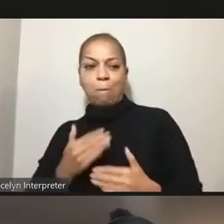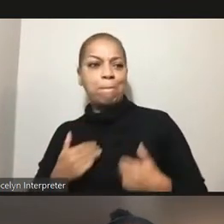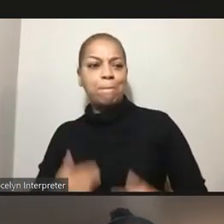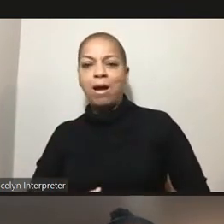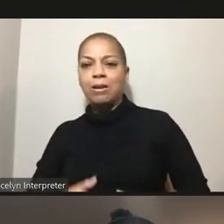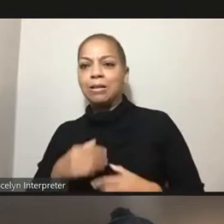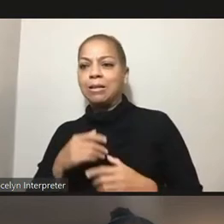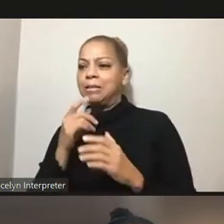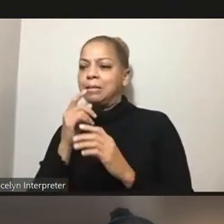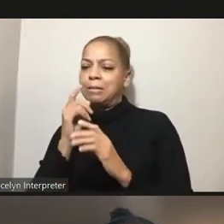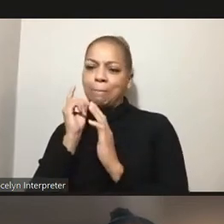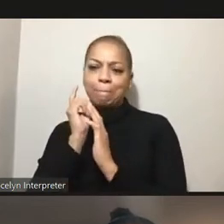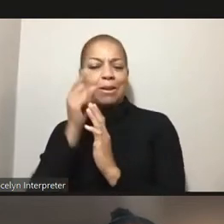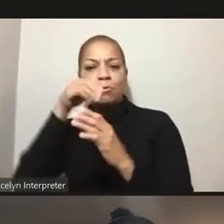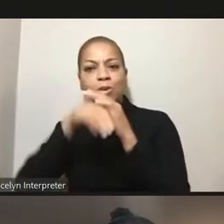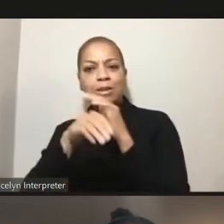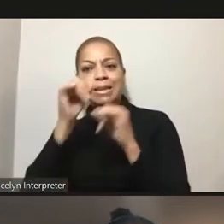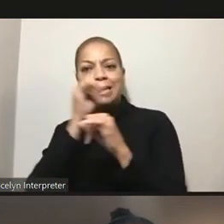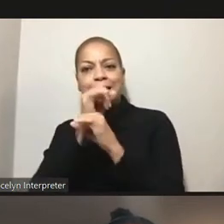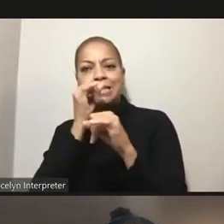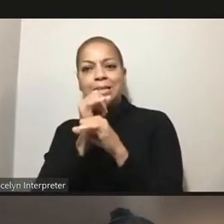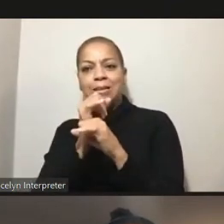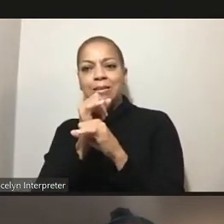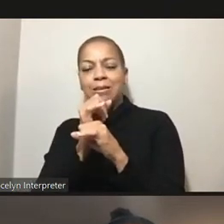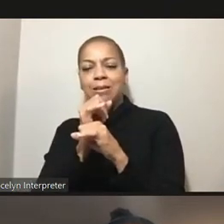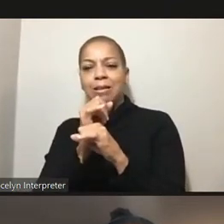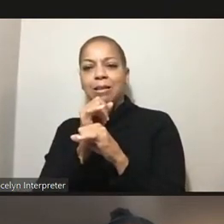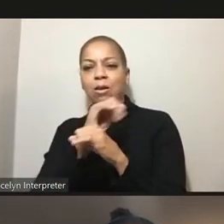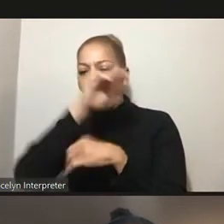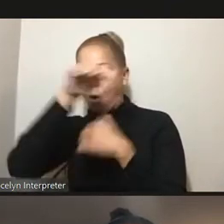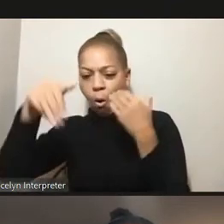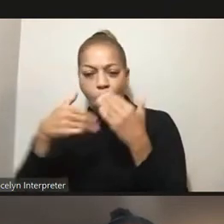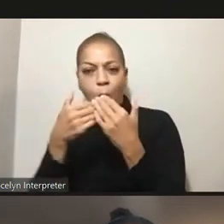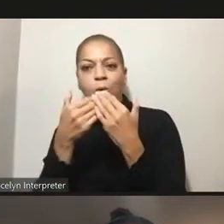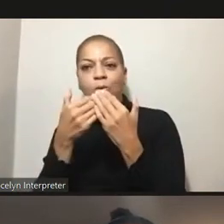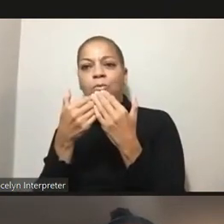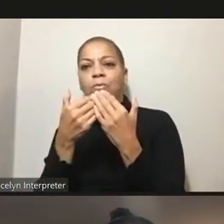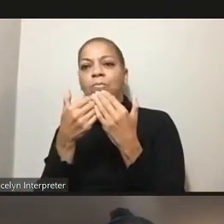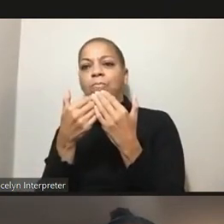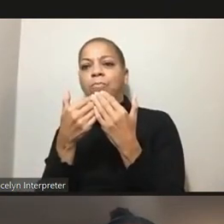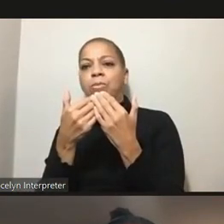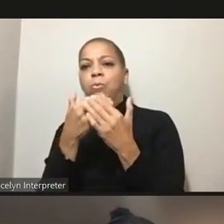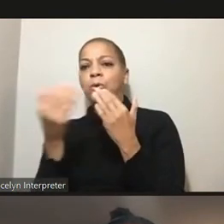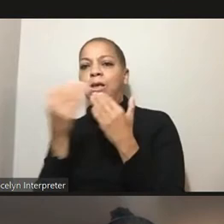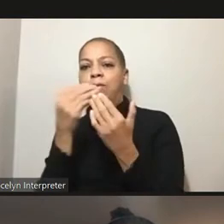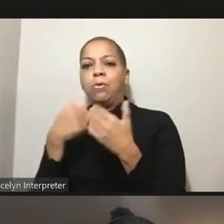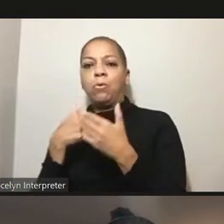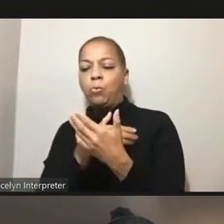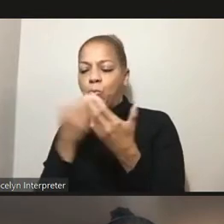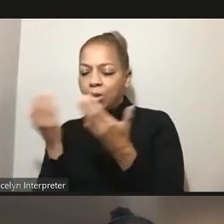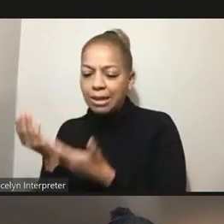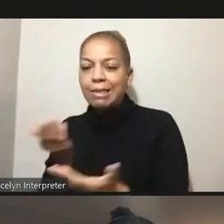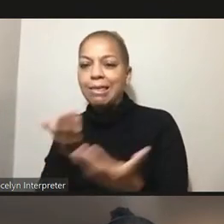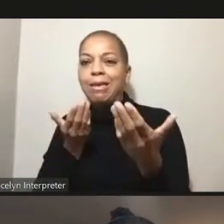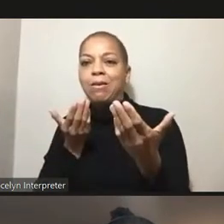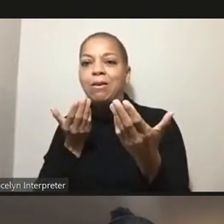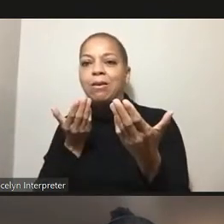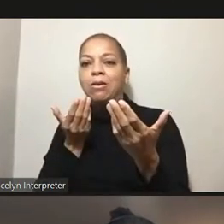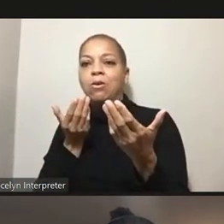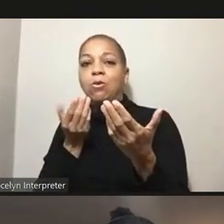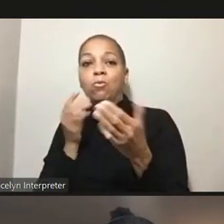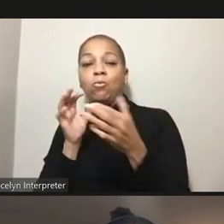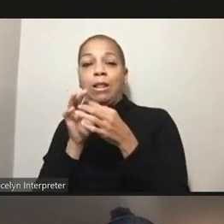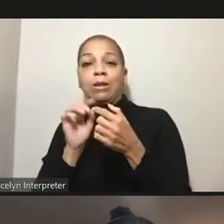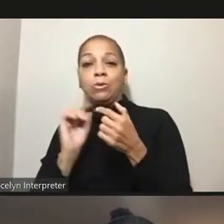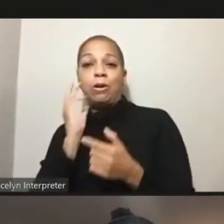that institution. And we carry with that, all of that, what we carry in terms of our lived experience all provides a filter to